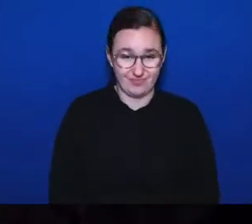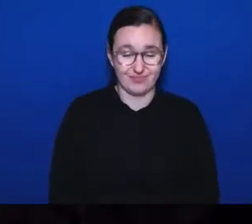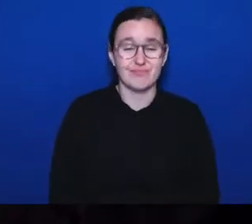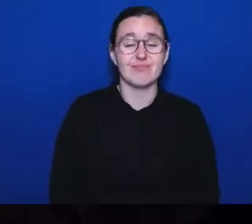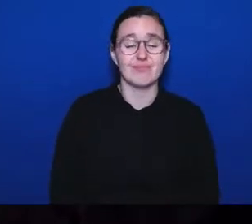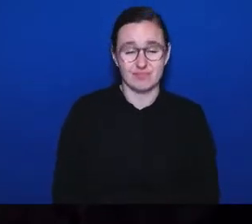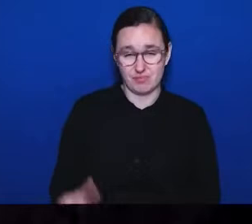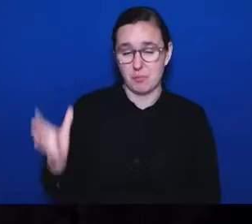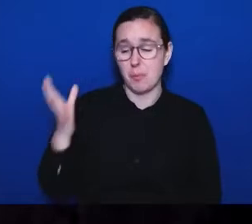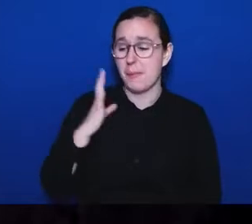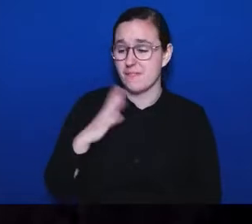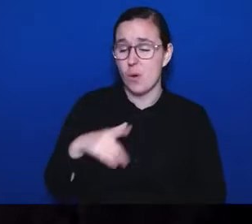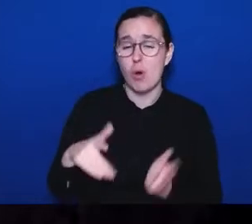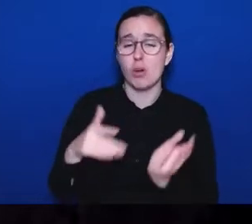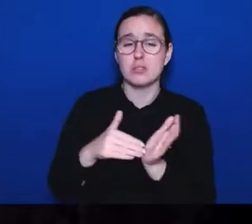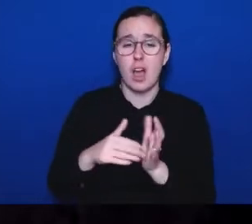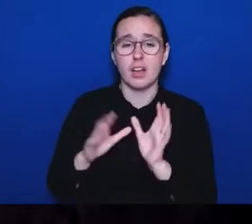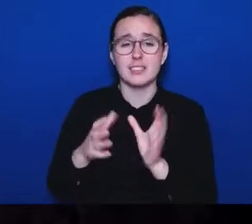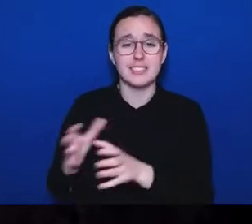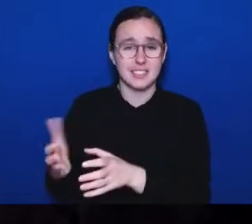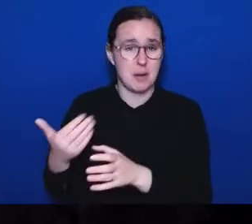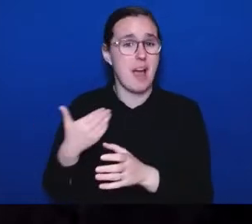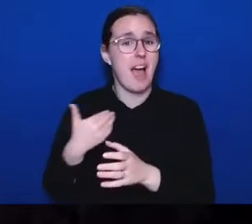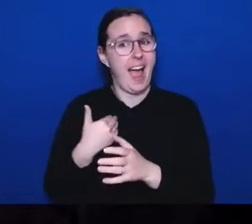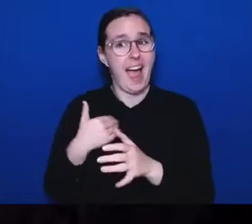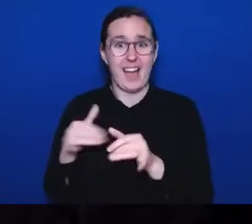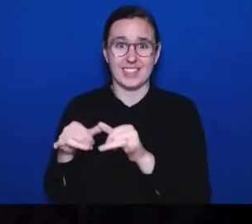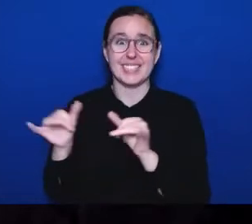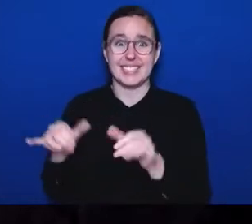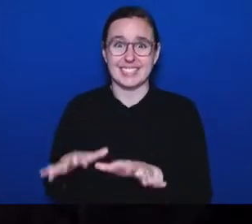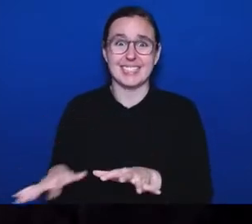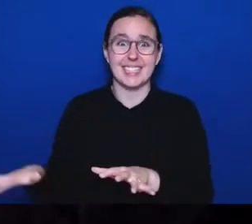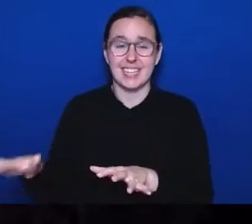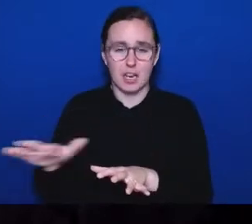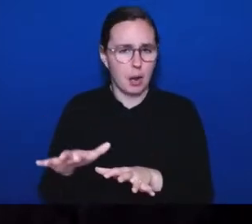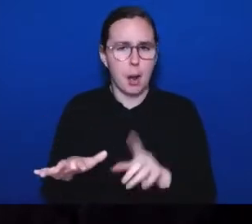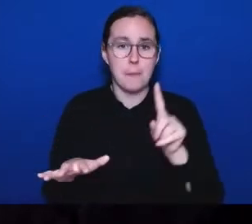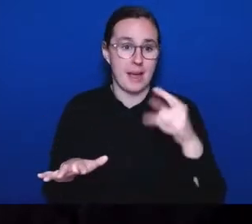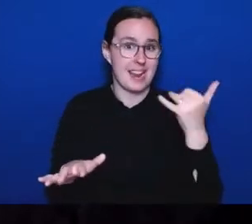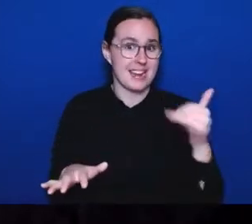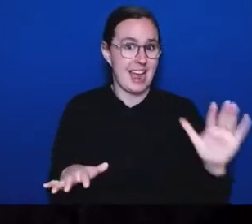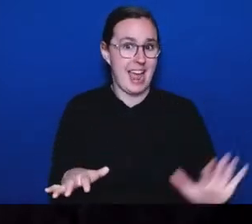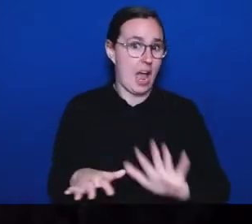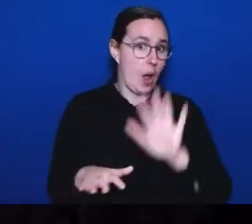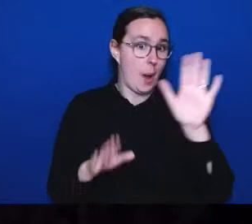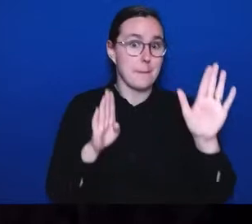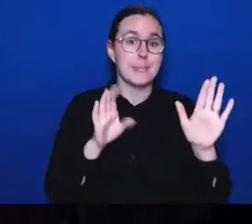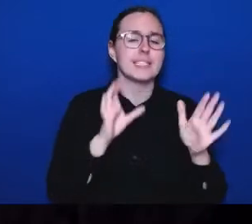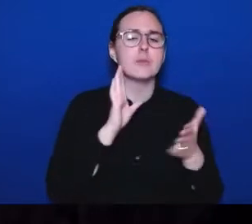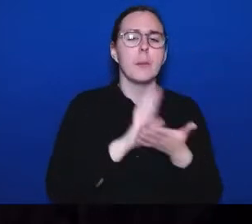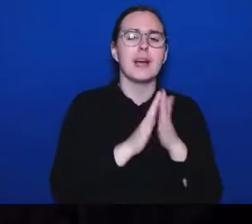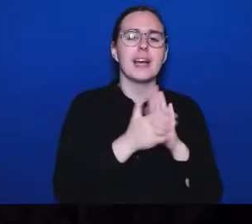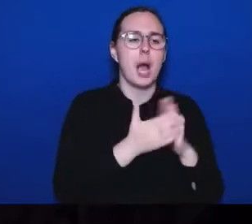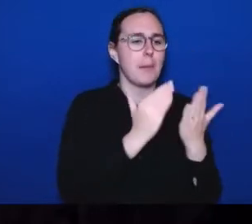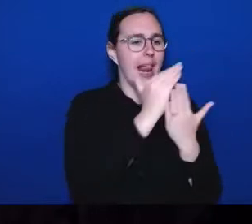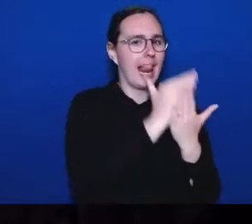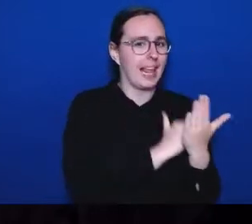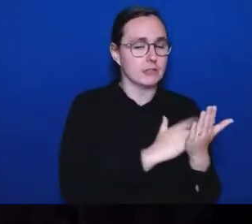the first six months. So we build out a new system of payment that I think is going to be very positive for family doctors. And then we're